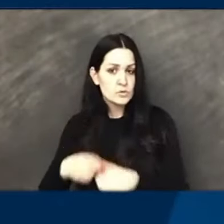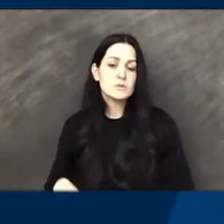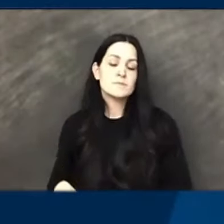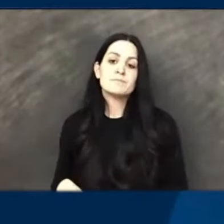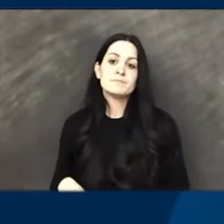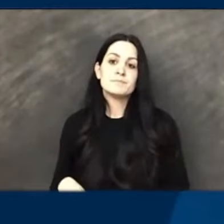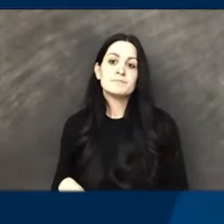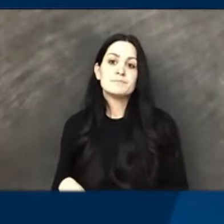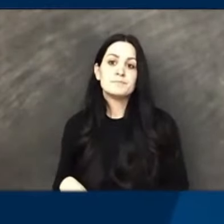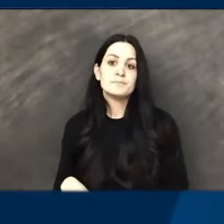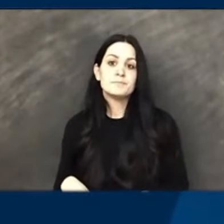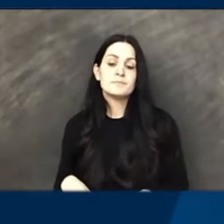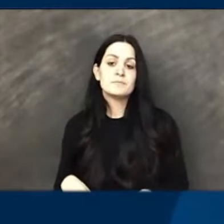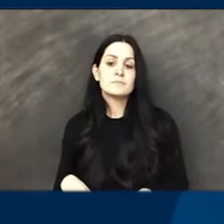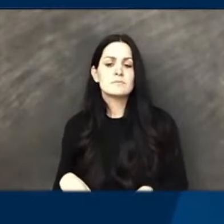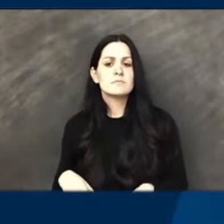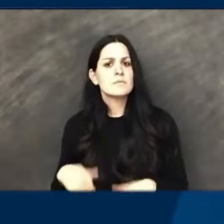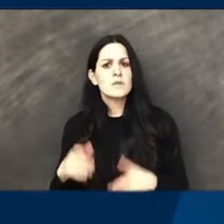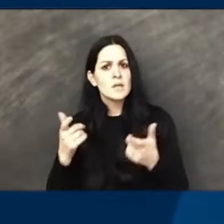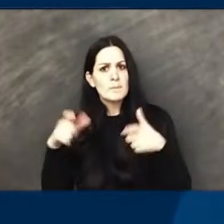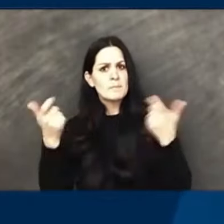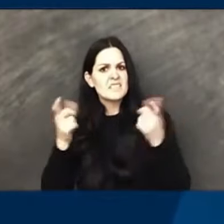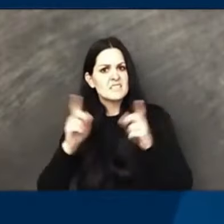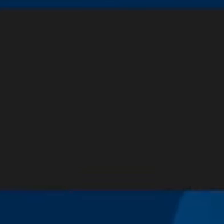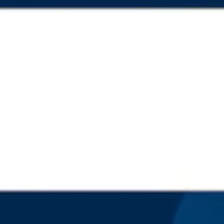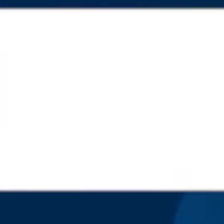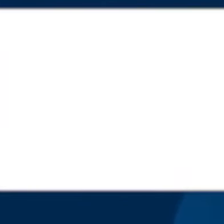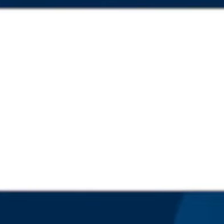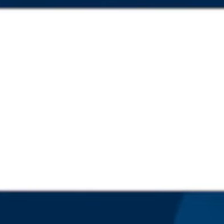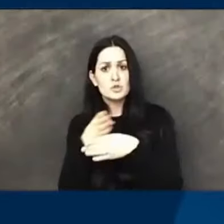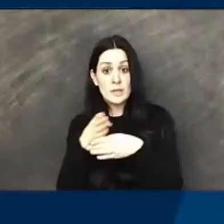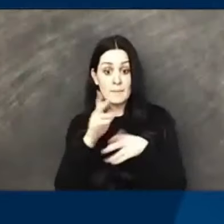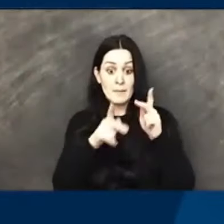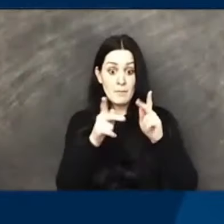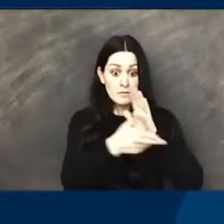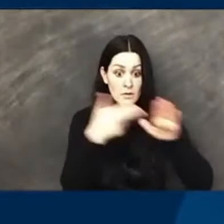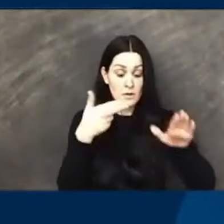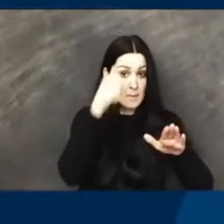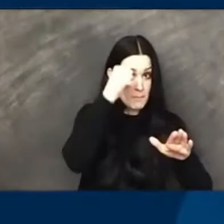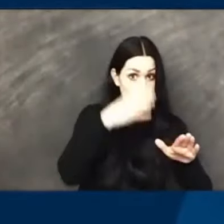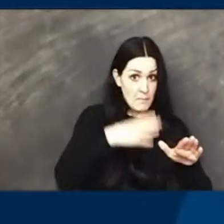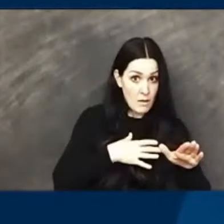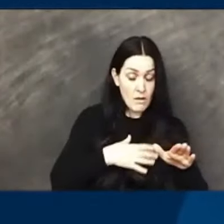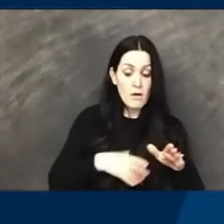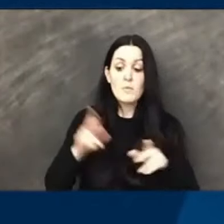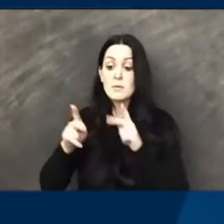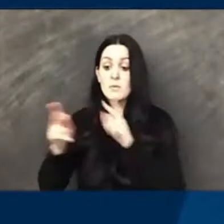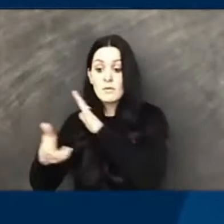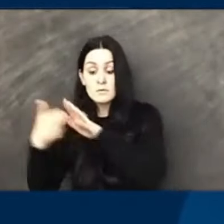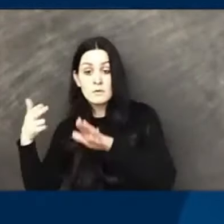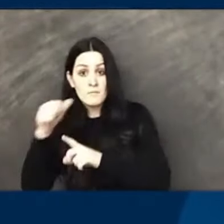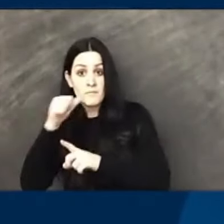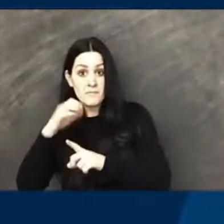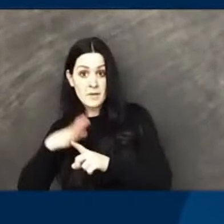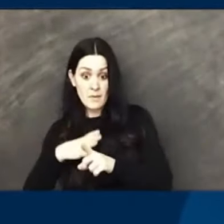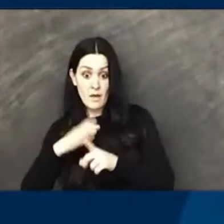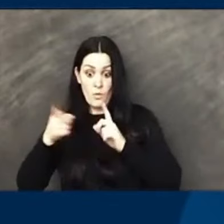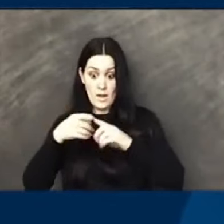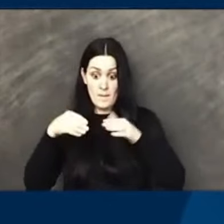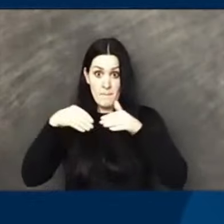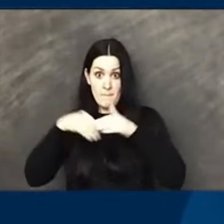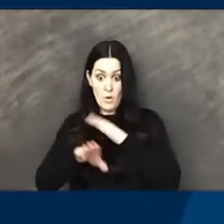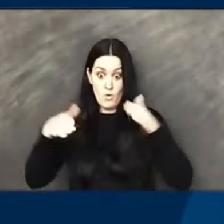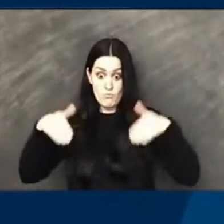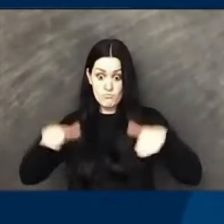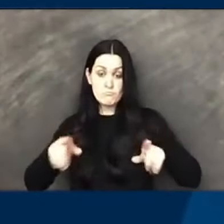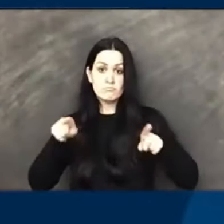biggest differences between people assigned male at birth and people assigned female at birth when it comes to heart